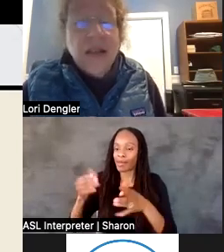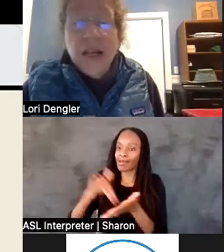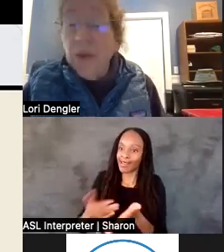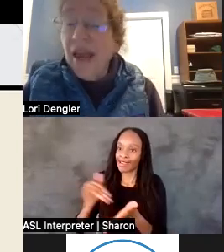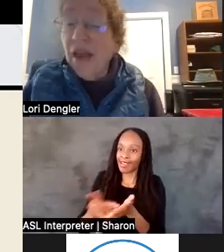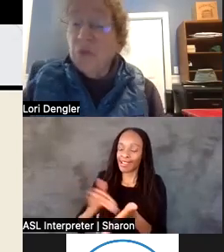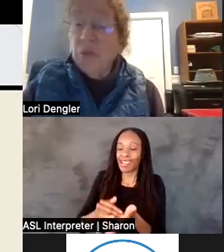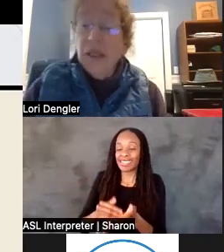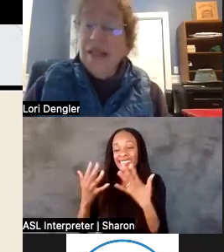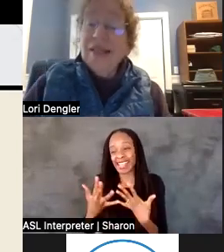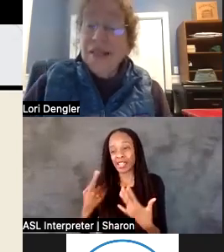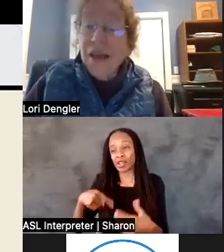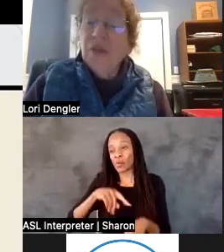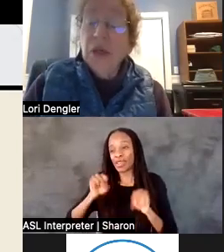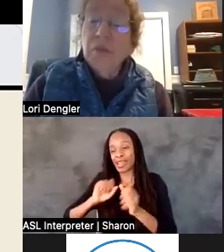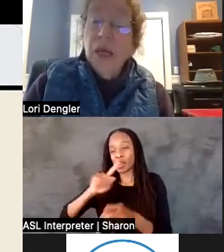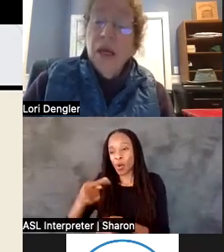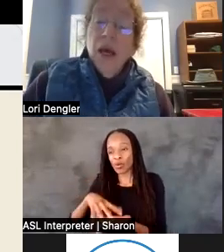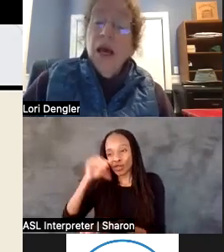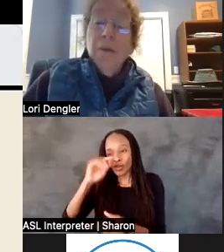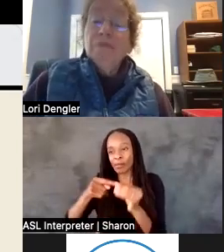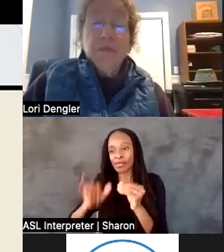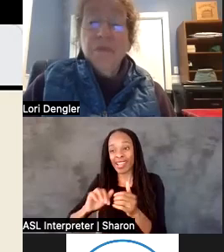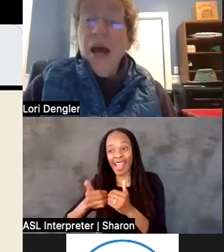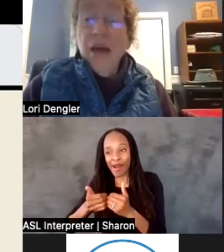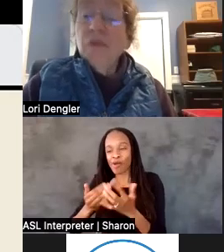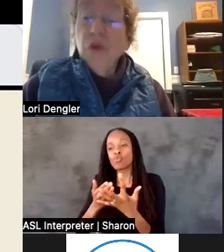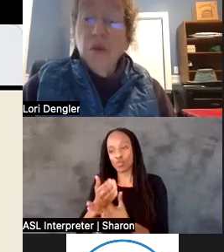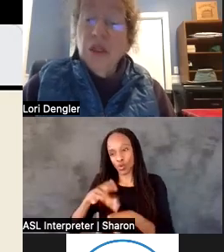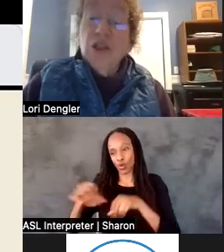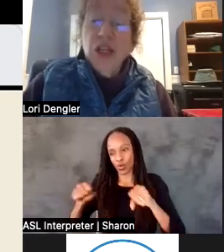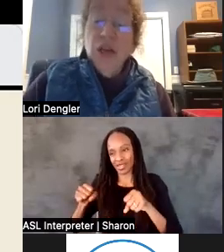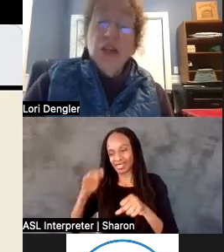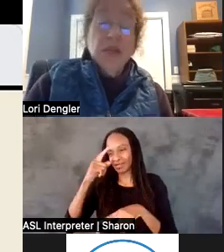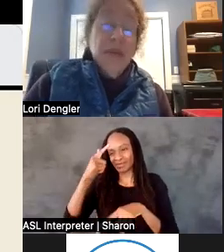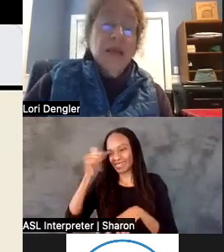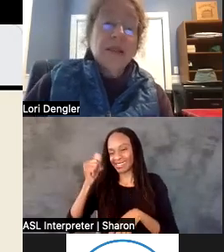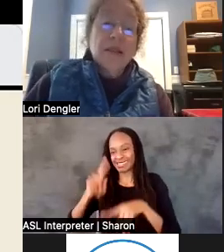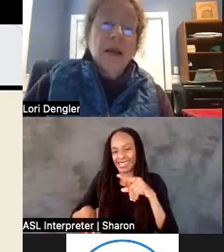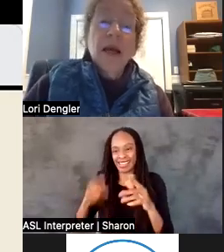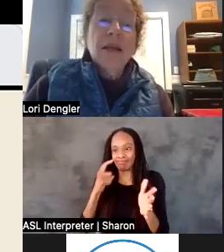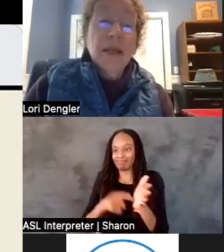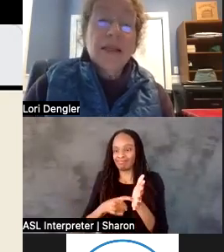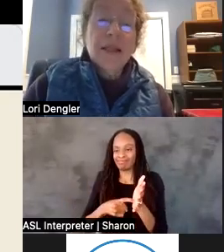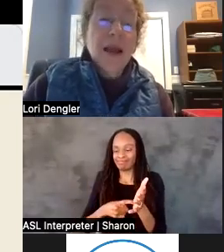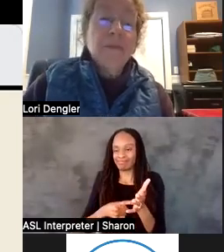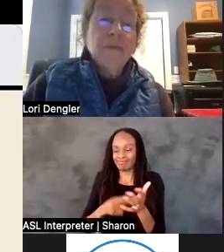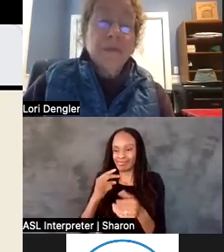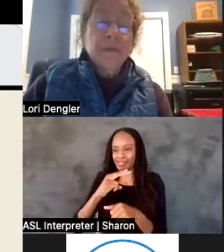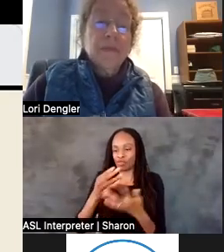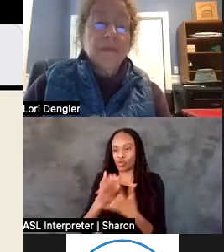earthquakes because we can't really detect them by normal geologic means. Next